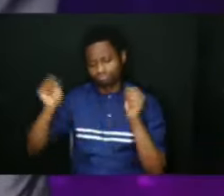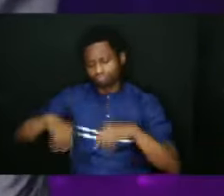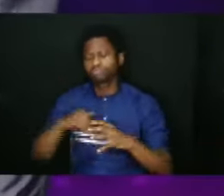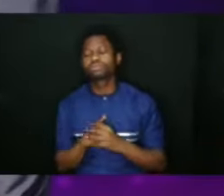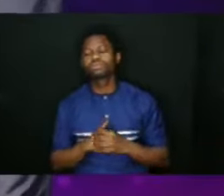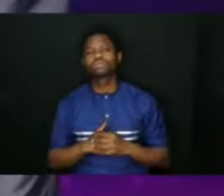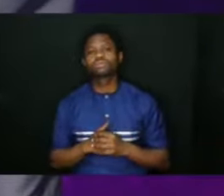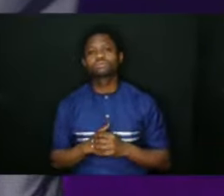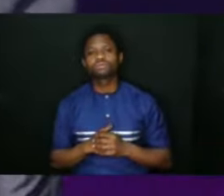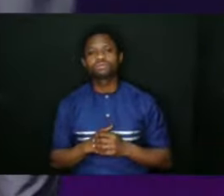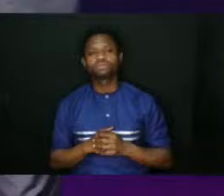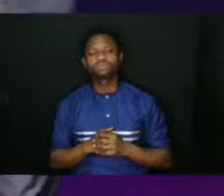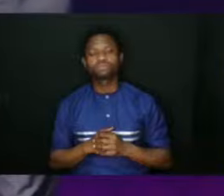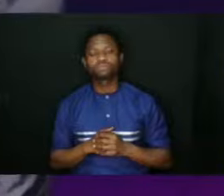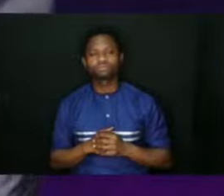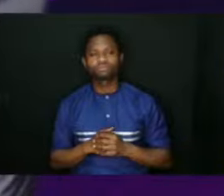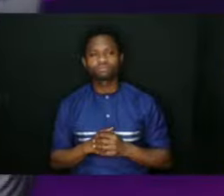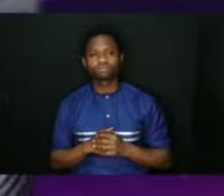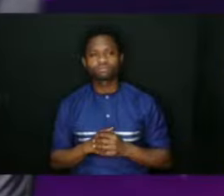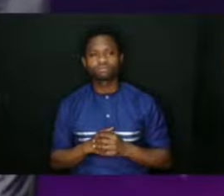righteousness. Number